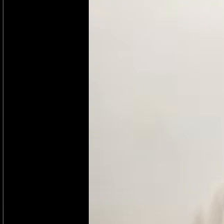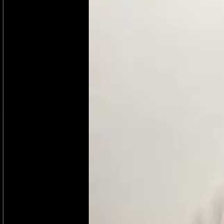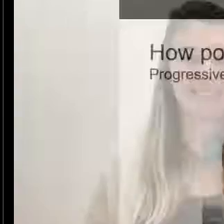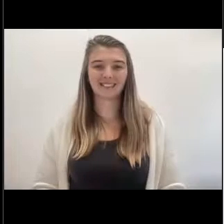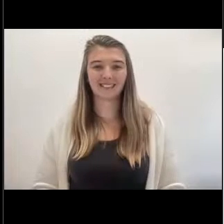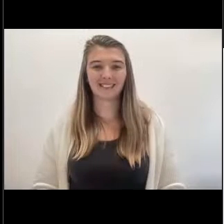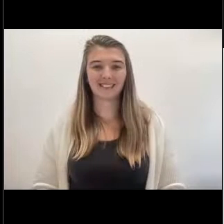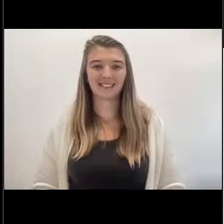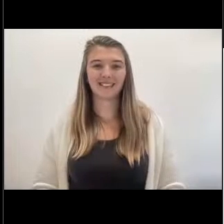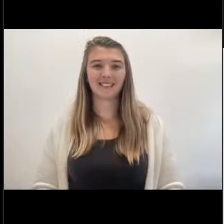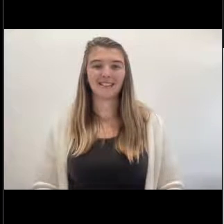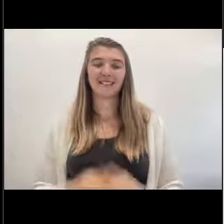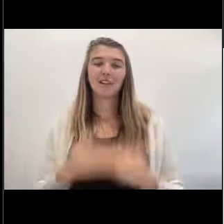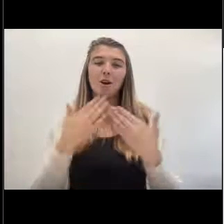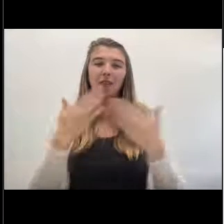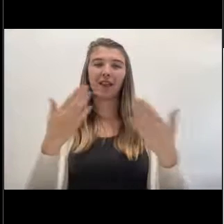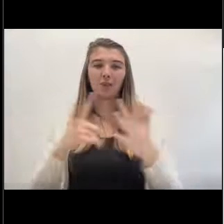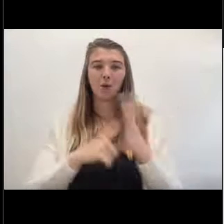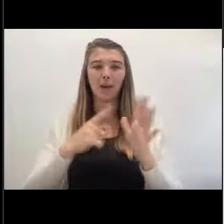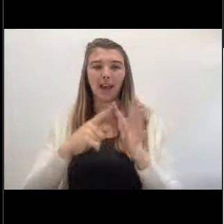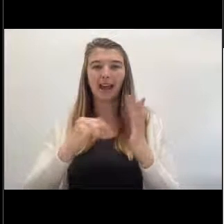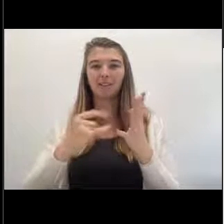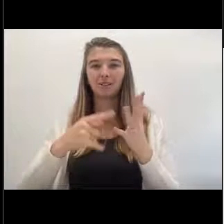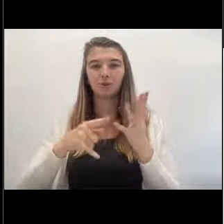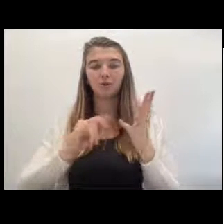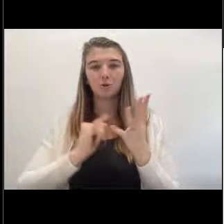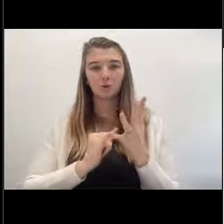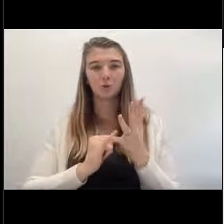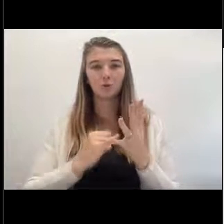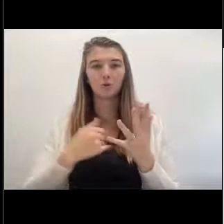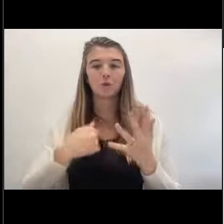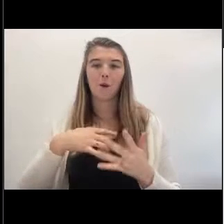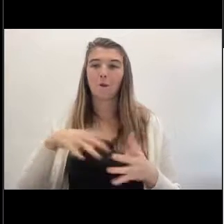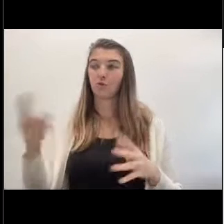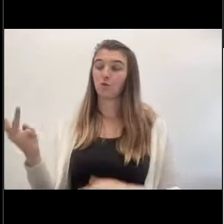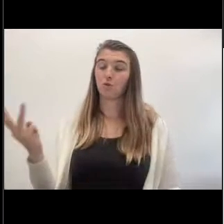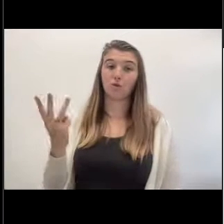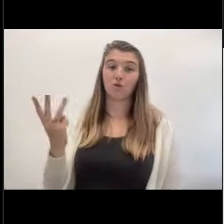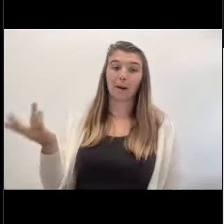Thank you so much, Jesus. That was amazing. I'd just like to bring everyone back.